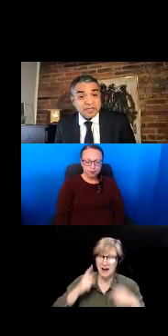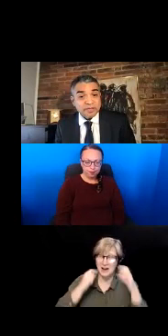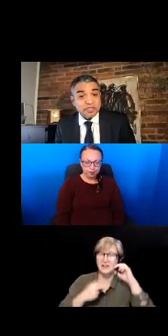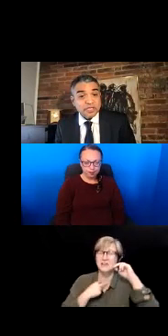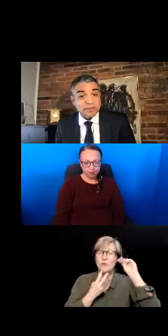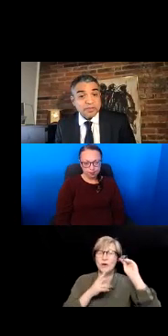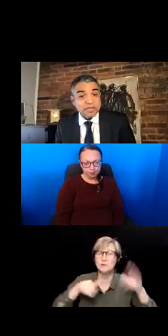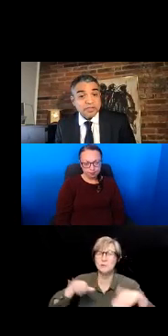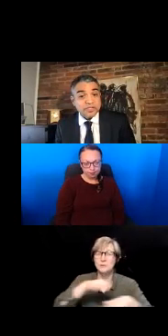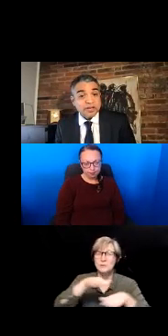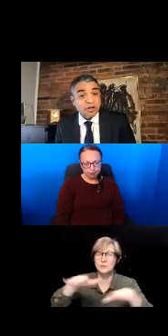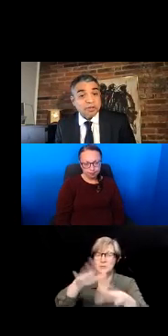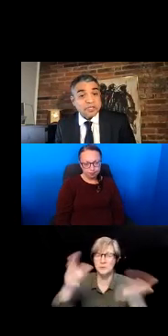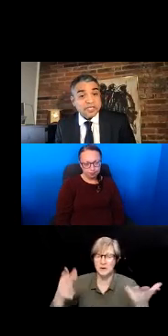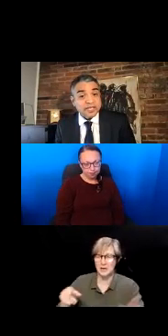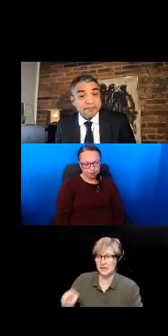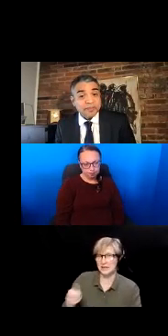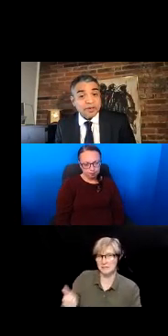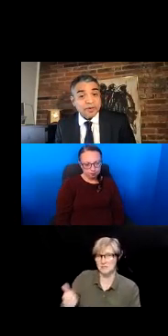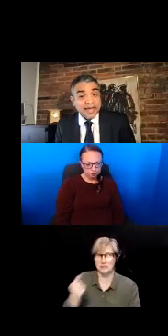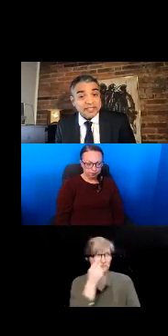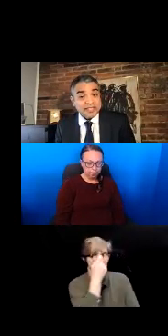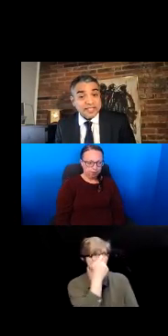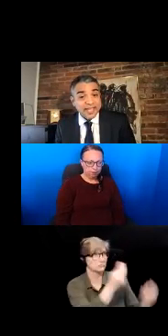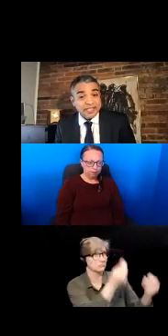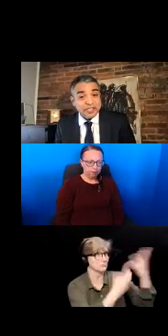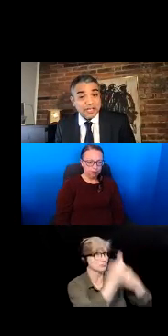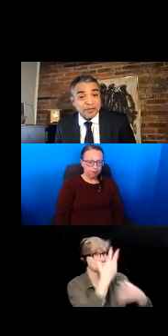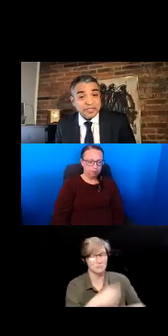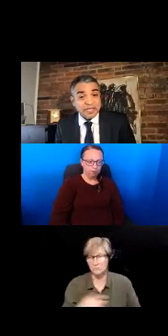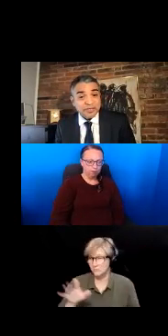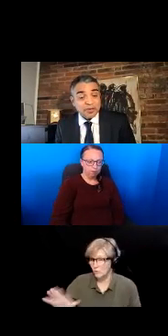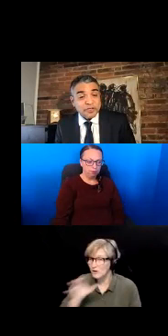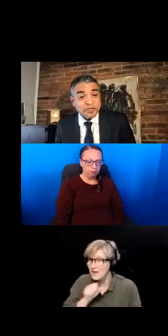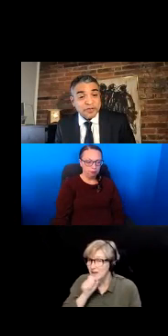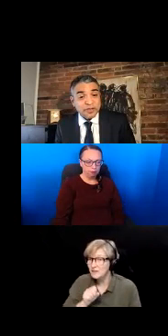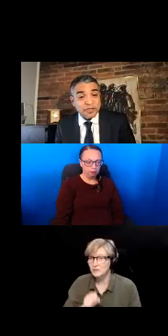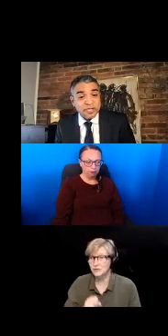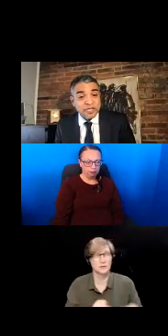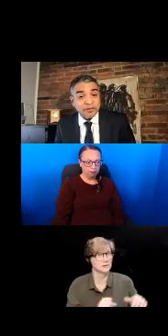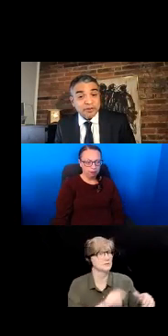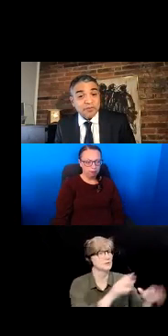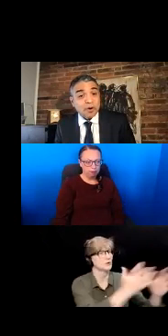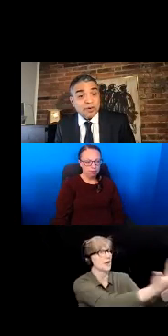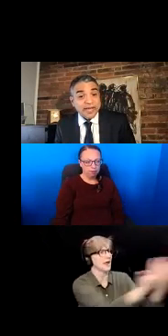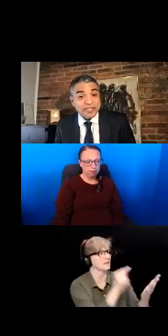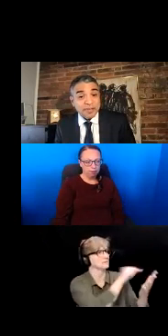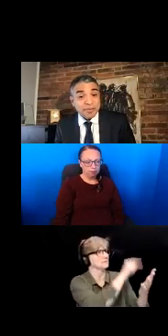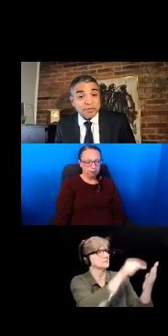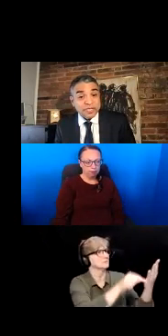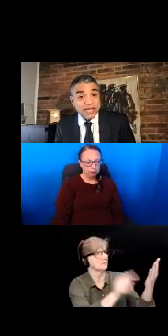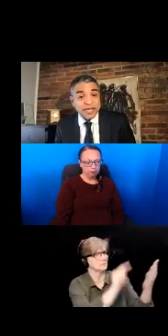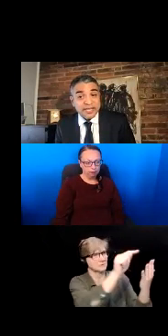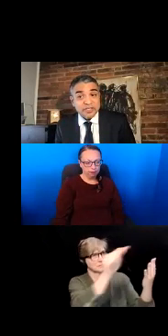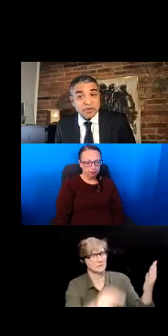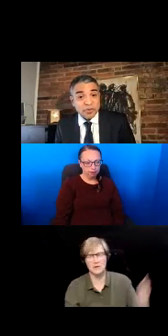his admission, he appeared to understand all that was said to him. When asked his age, he counted 10 on the questioner's fingers, counted 4 when asked how many